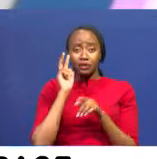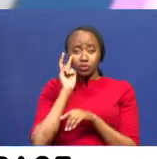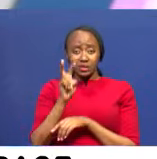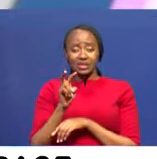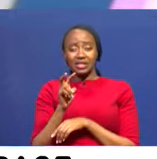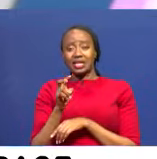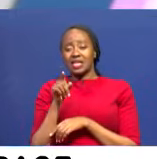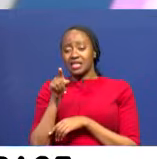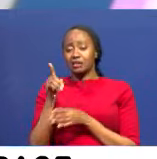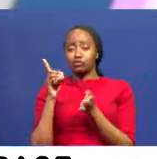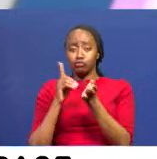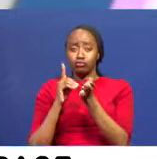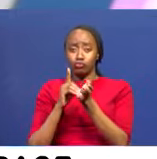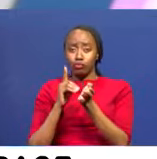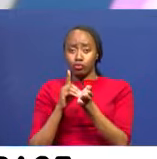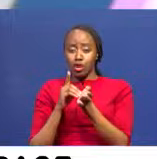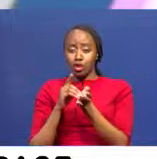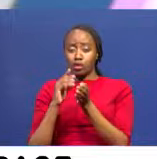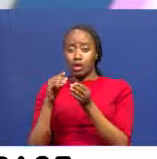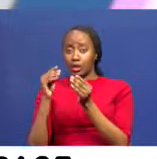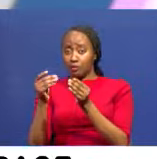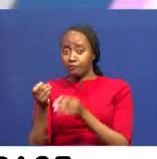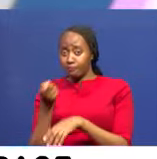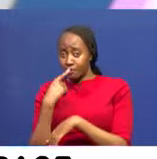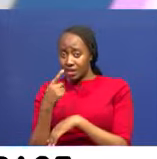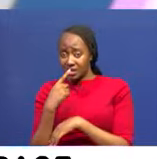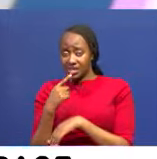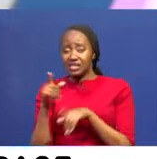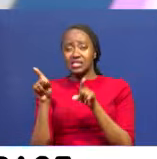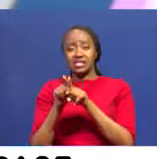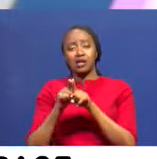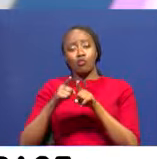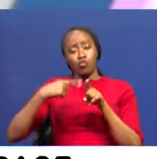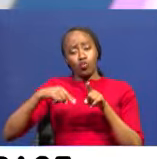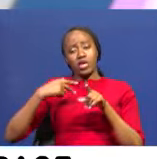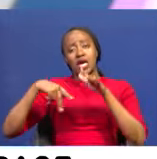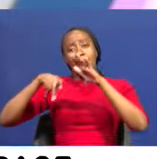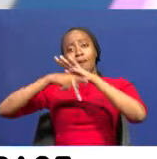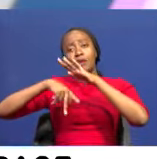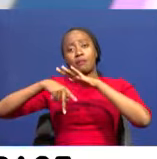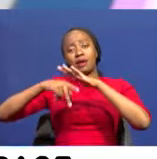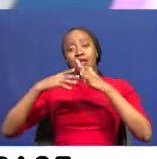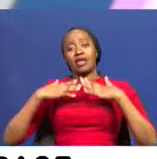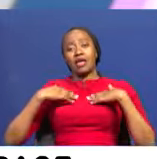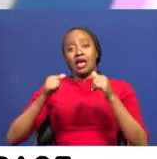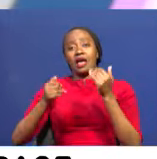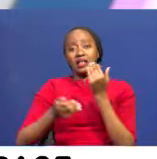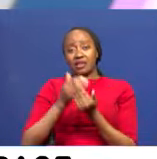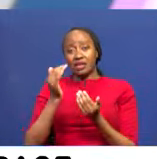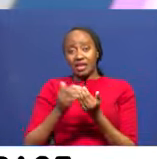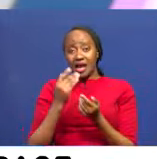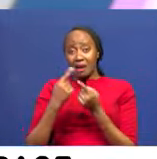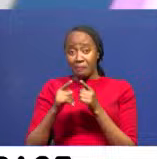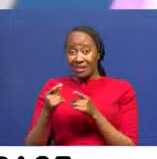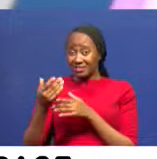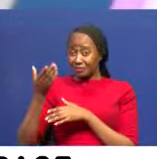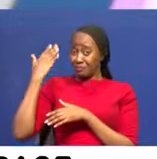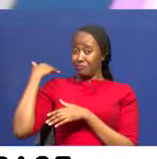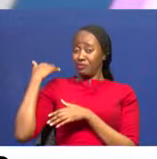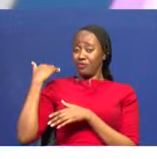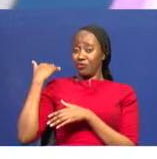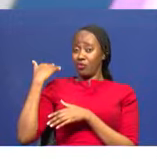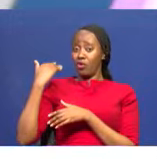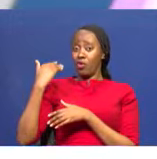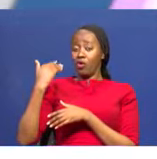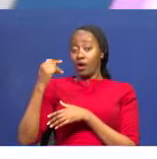pharmacist is coming in, number one, we are involved in that aspect of primary health care. And please know that the government signed a declaration some years back that